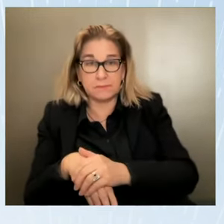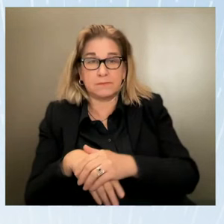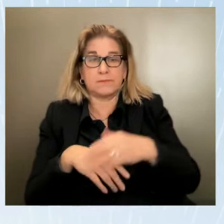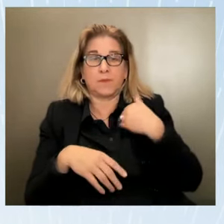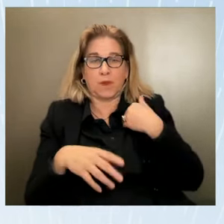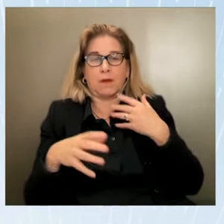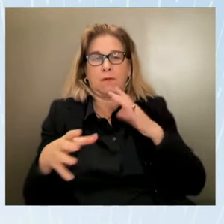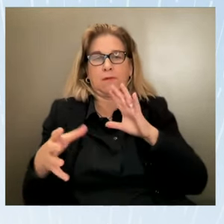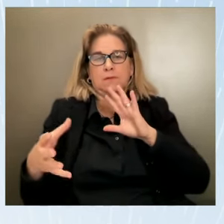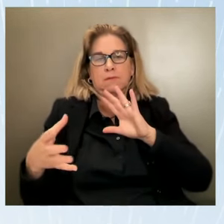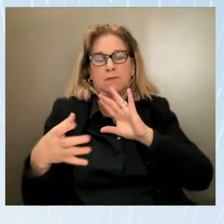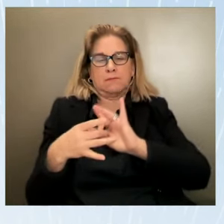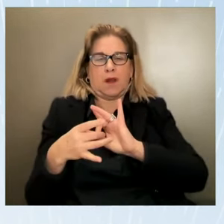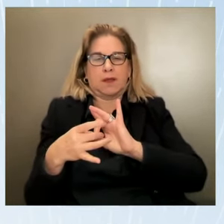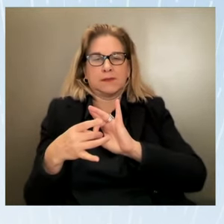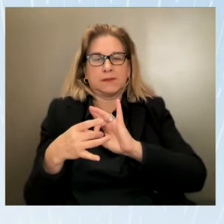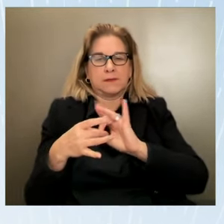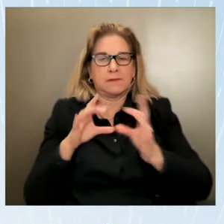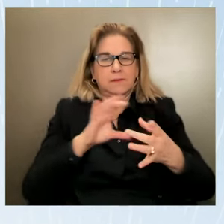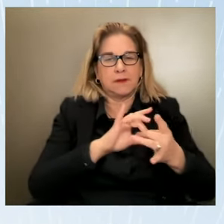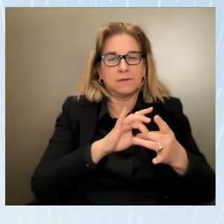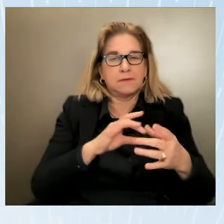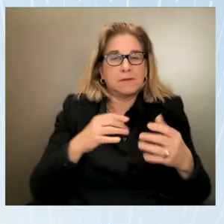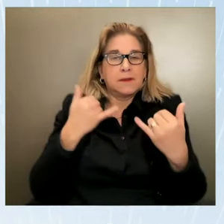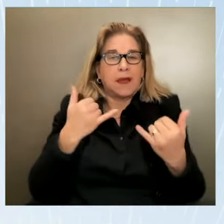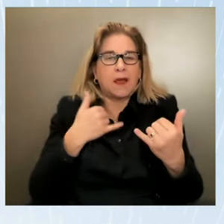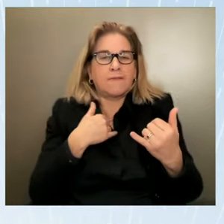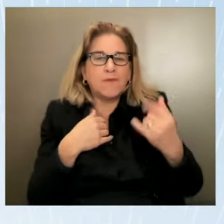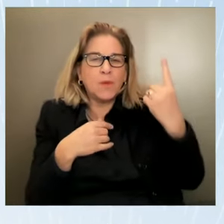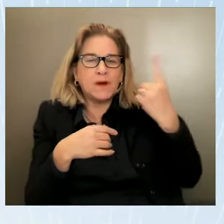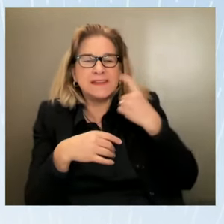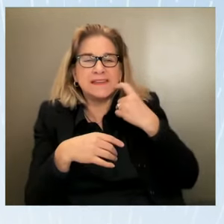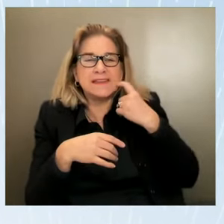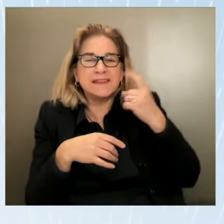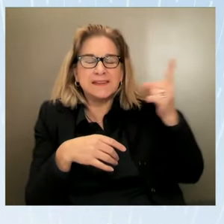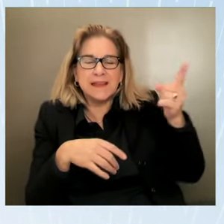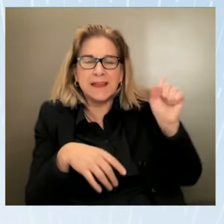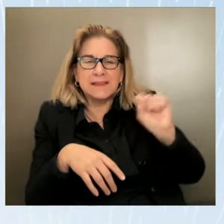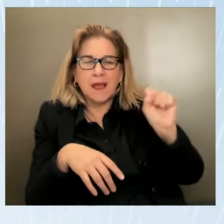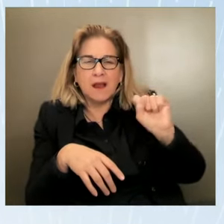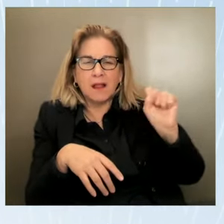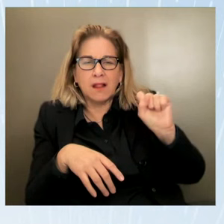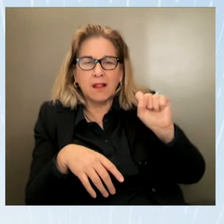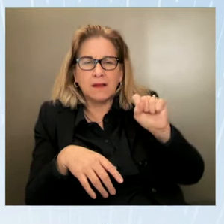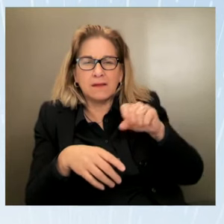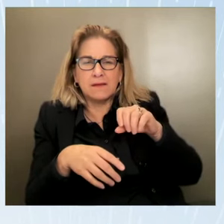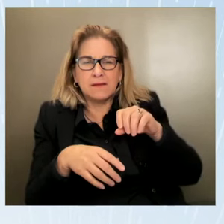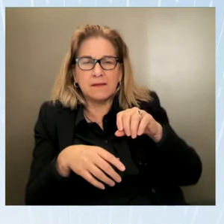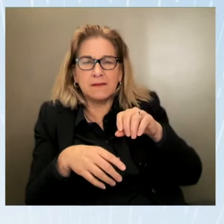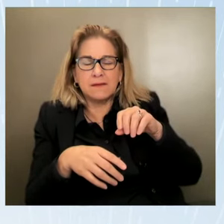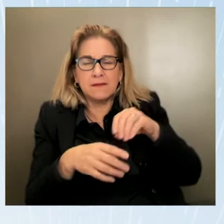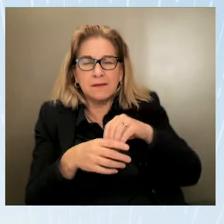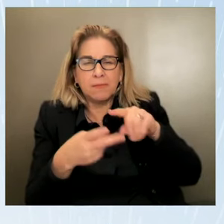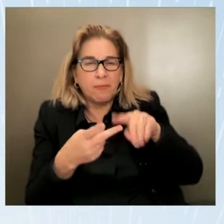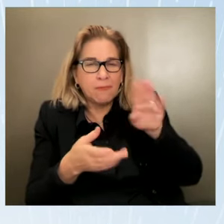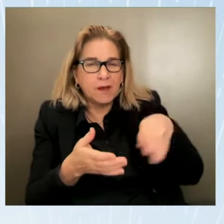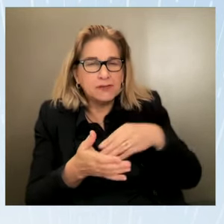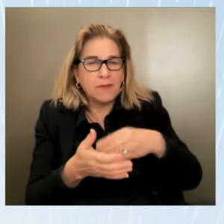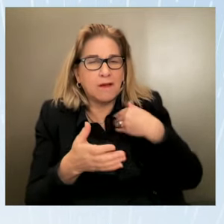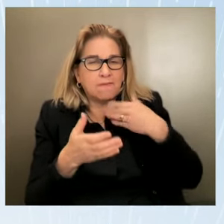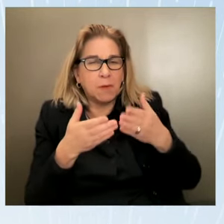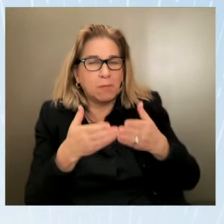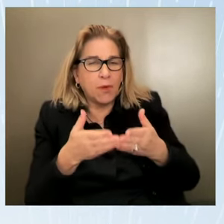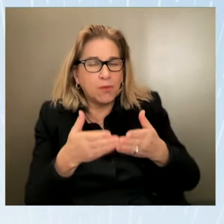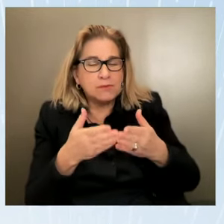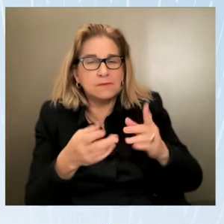Seattle. In Montreal last fall, I was with our Assistant Secretary for Aviation and International Affairs, Annie Petzonk, and other DOT